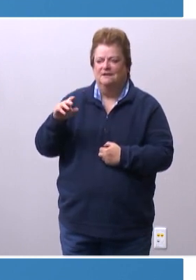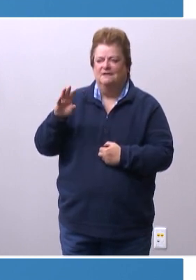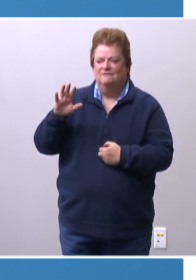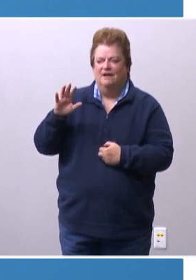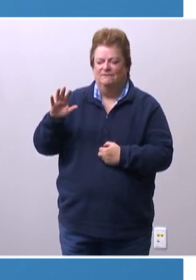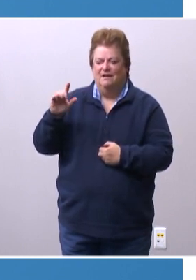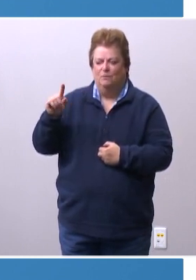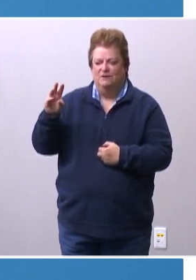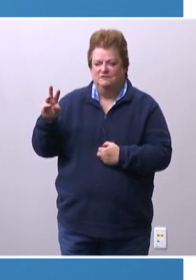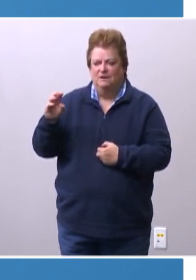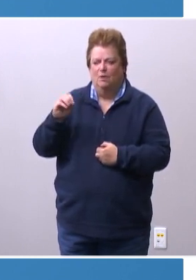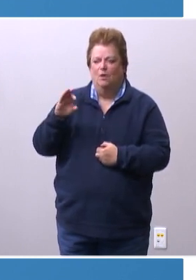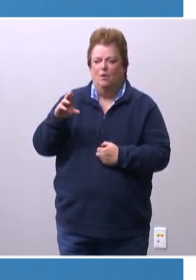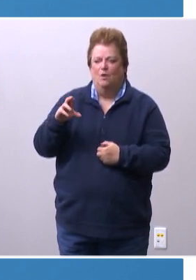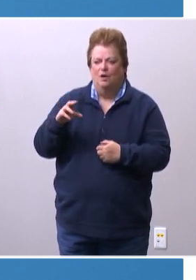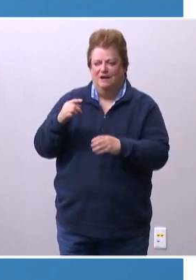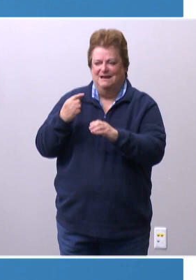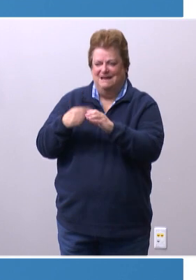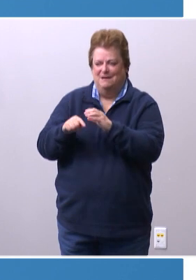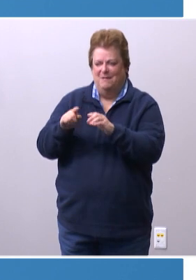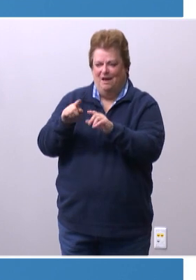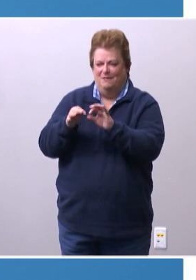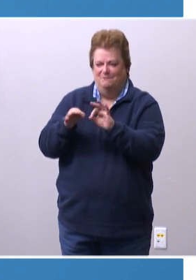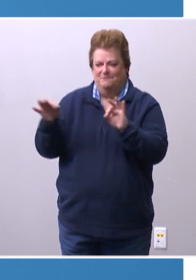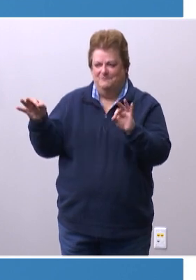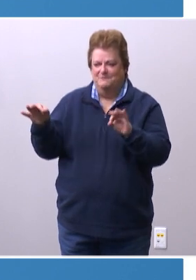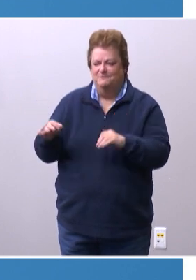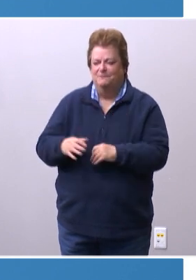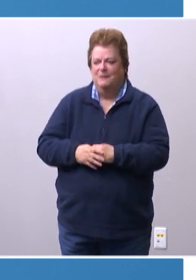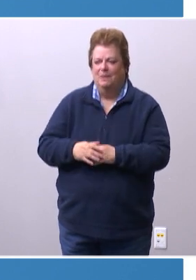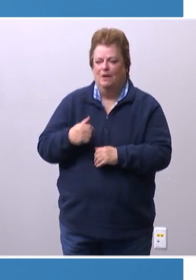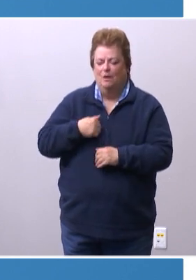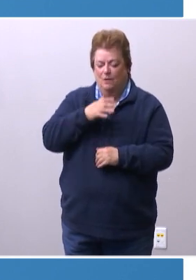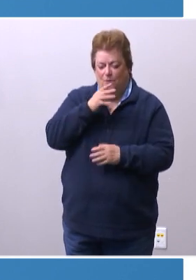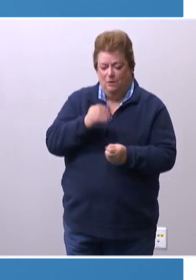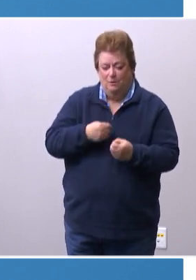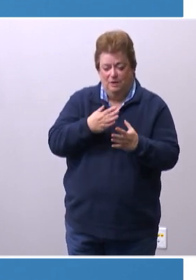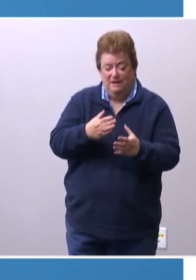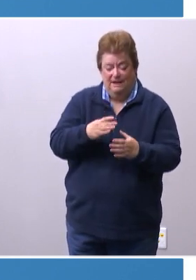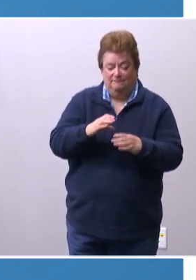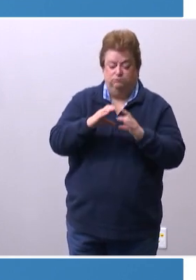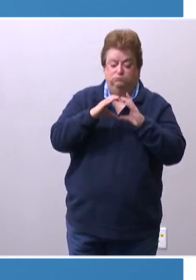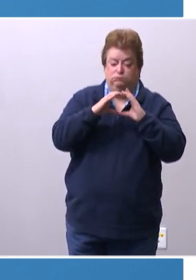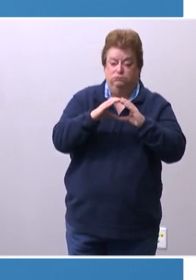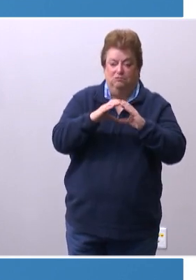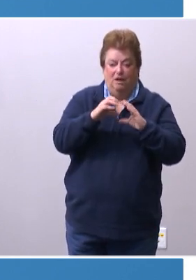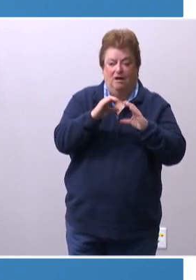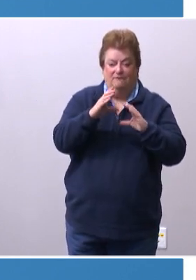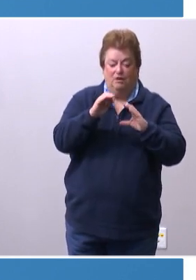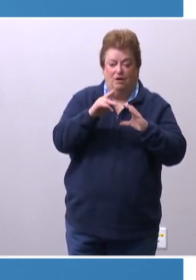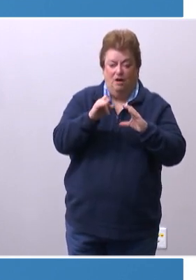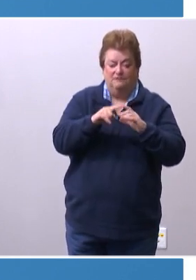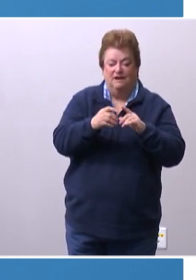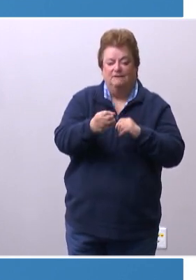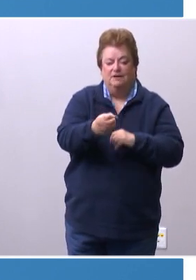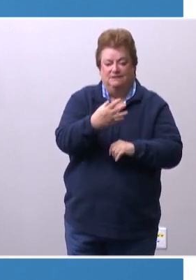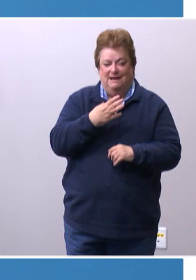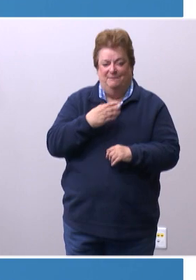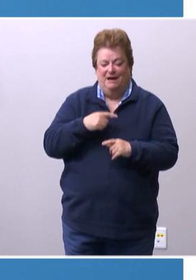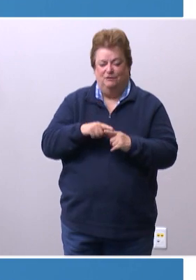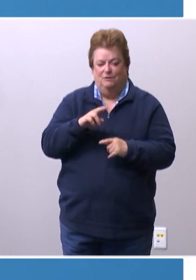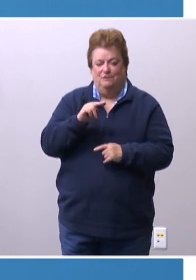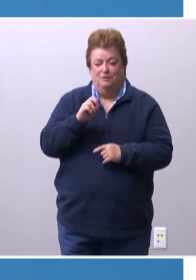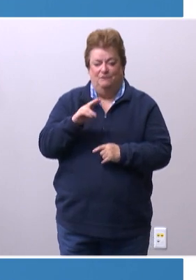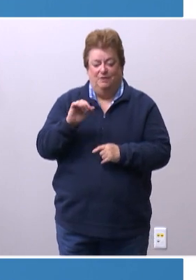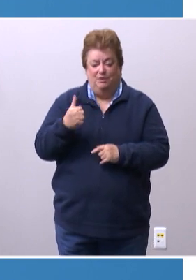402-436-5516 or at the email on the screen. We will provide cards to you in bulk for you to return to us by November 10th.